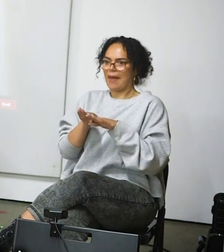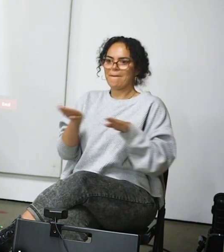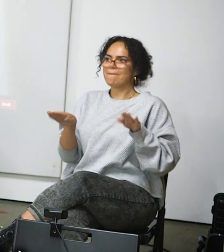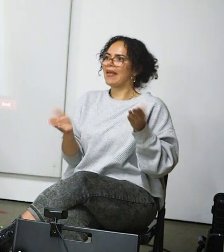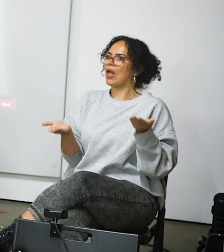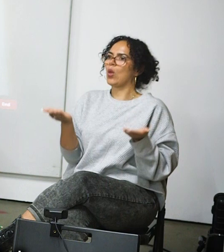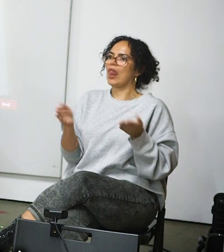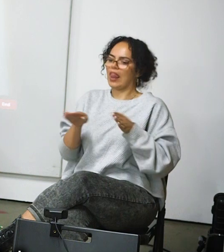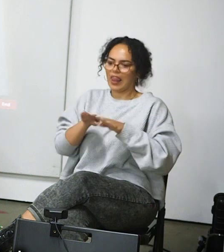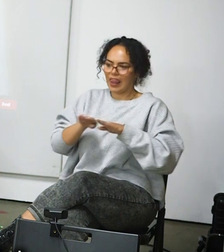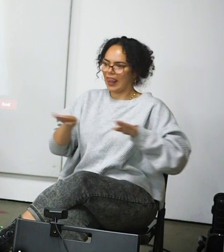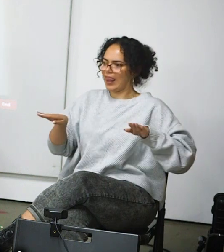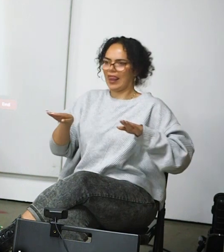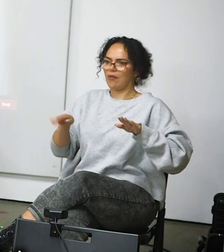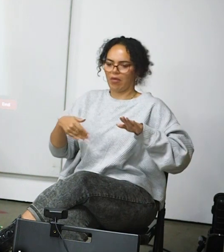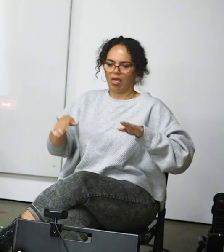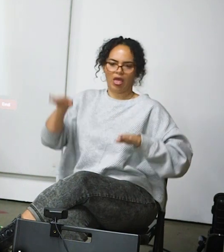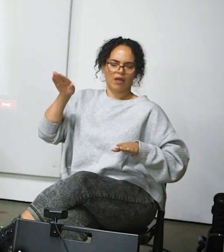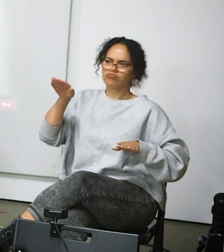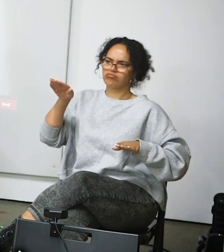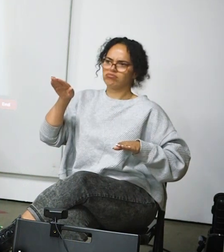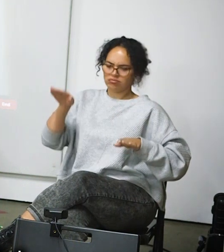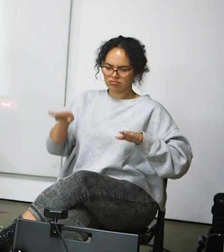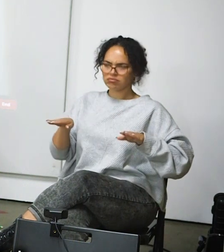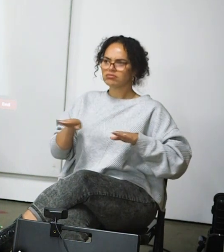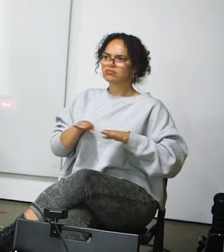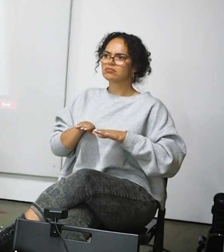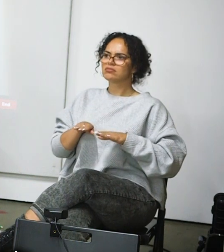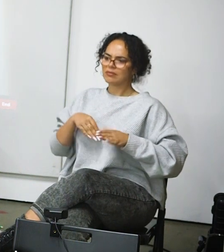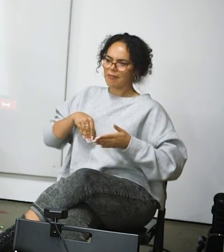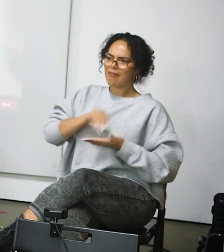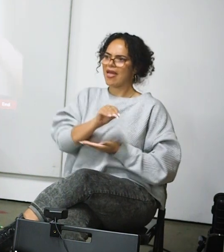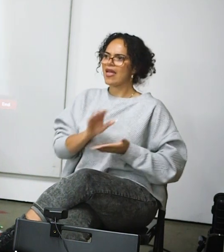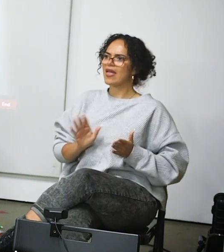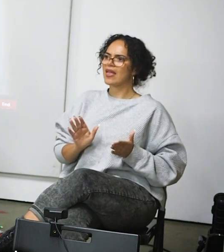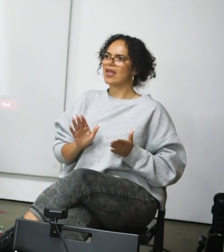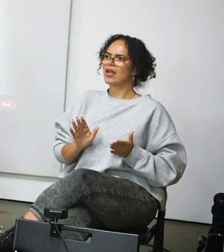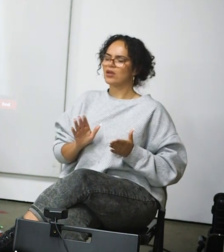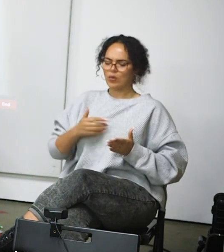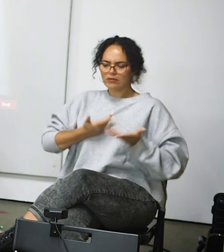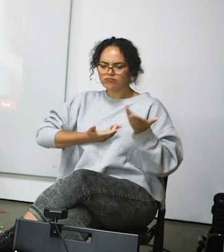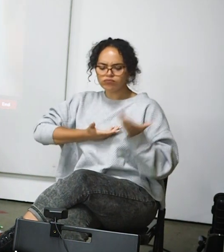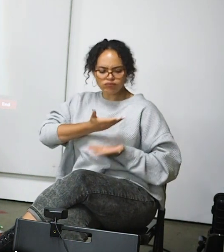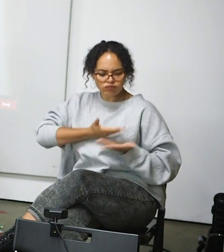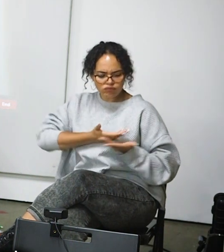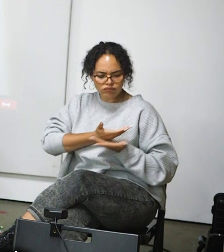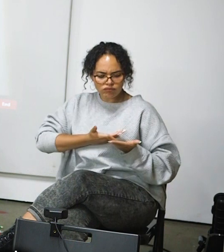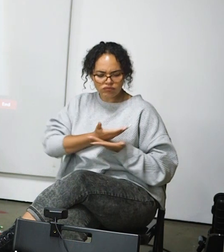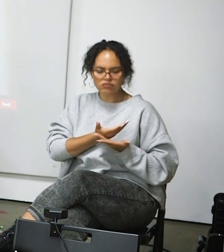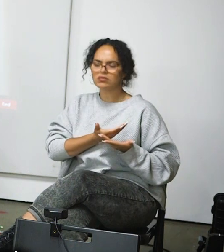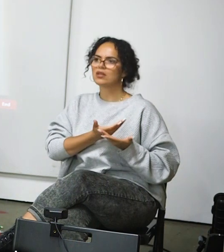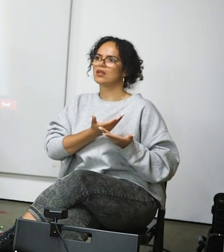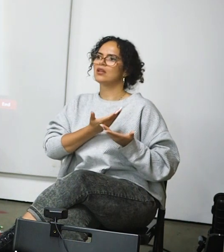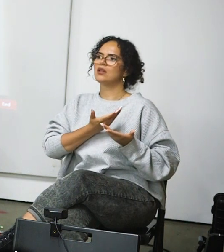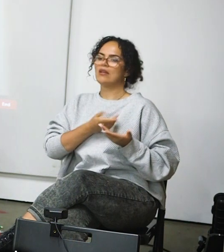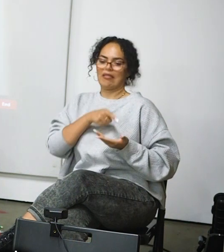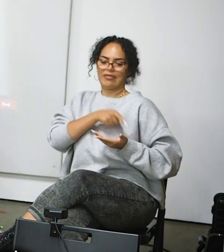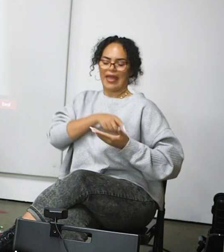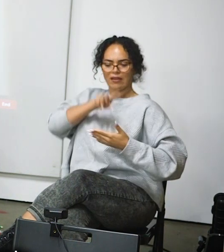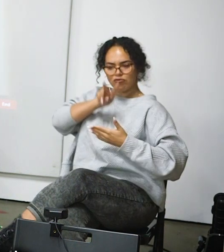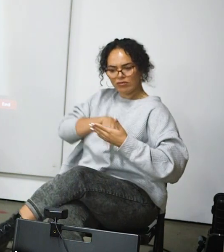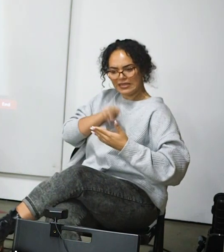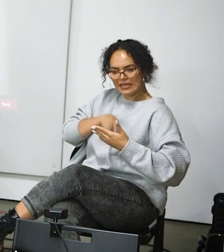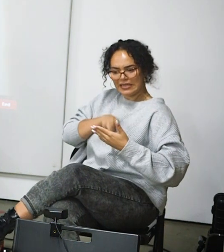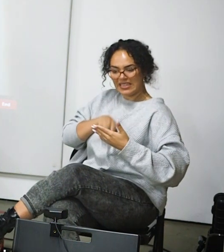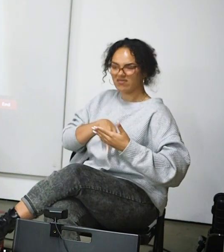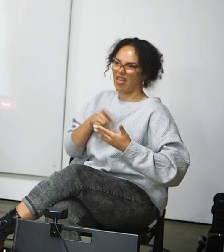start out thinking with them about what it is that we're going to do, and then they're going to read through the finished Easy